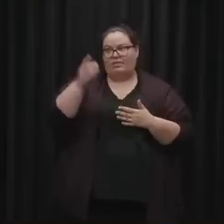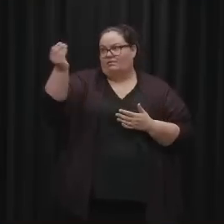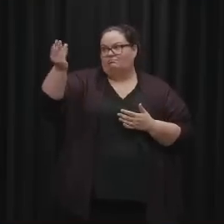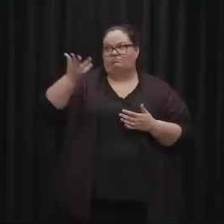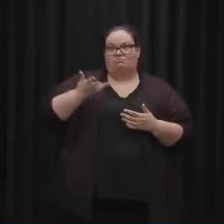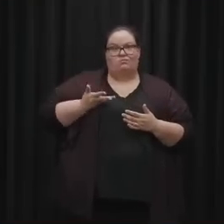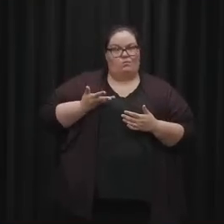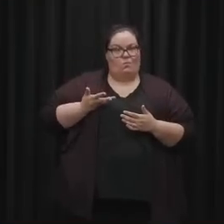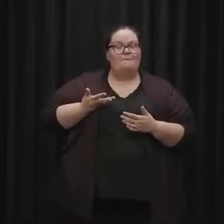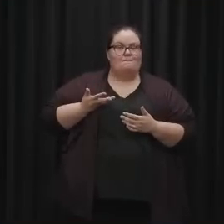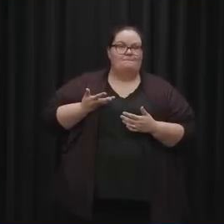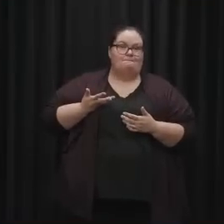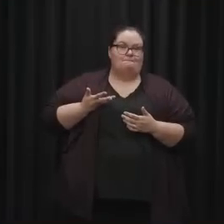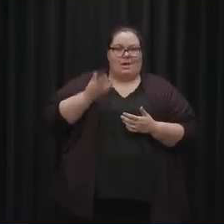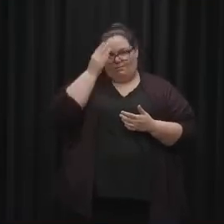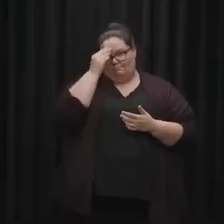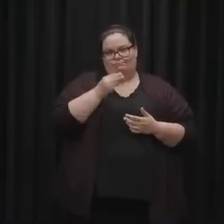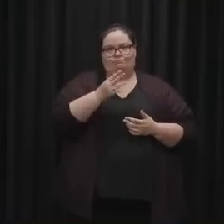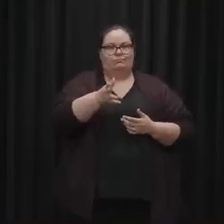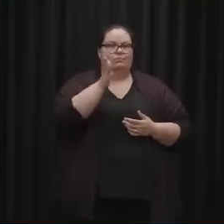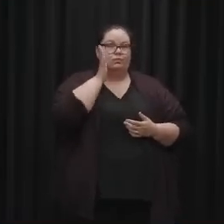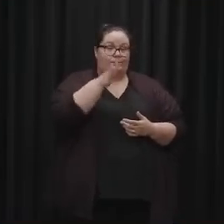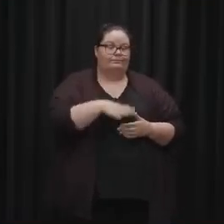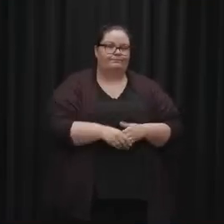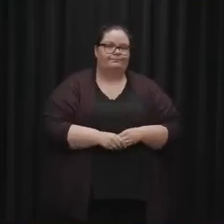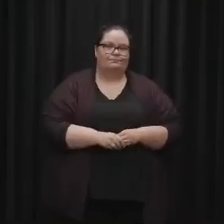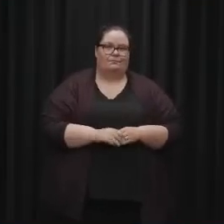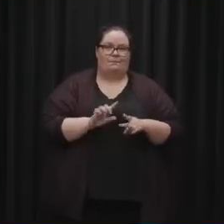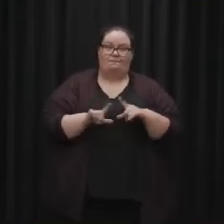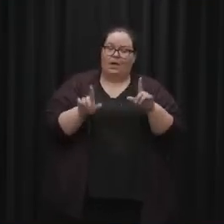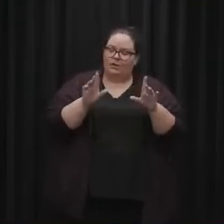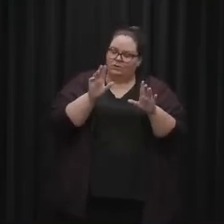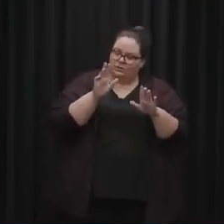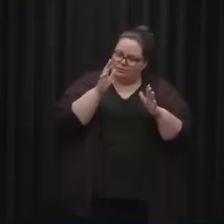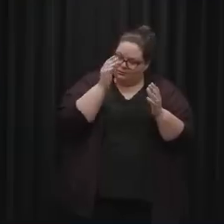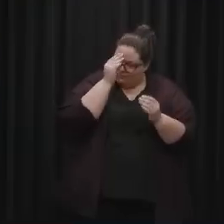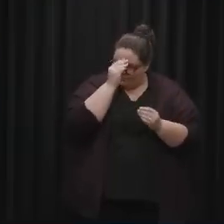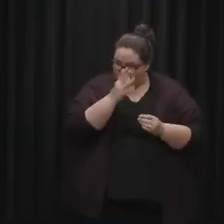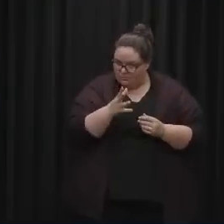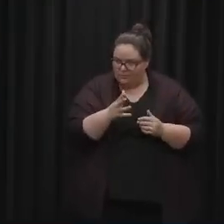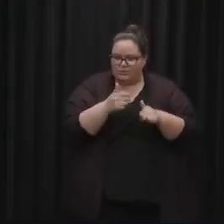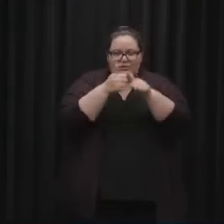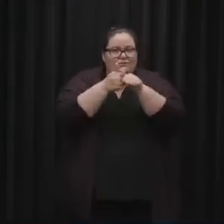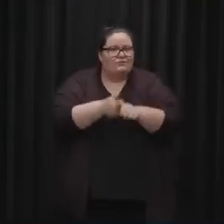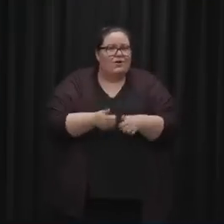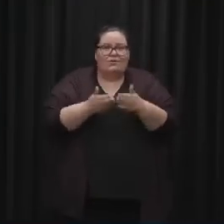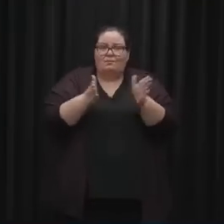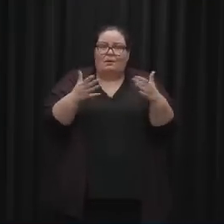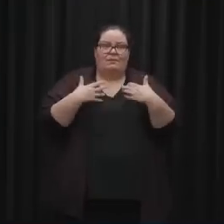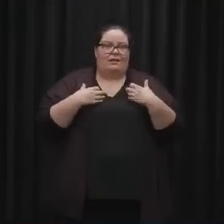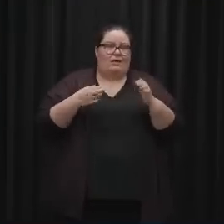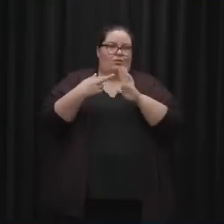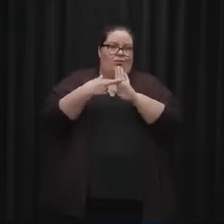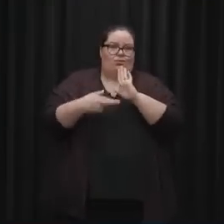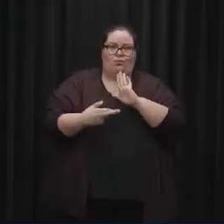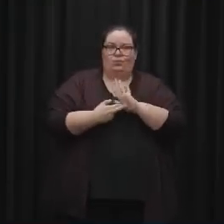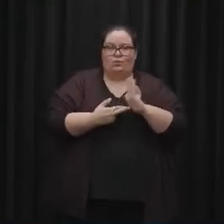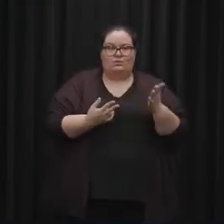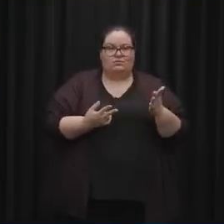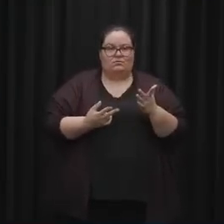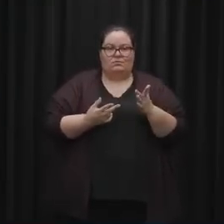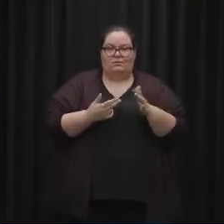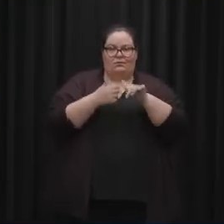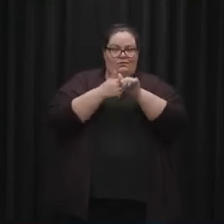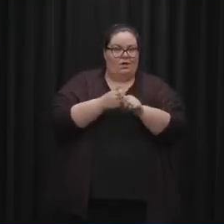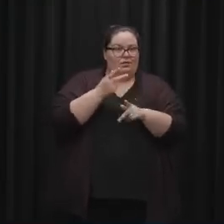that that we will share when we have more information. But in the meantime, continue to follow the public health measures and do all the